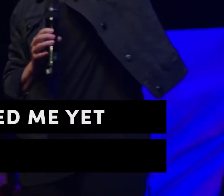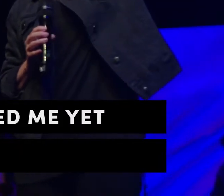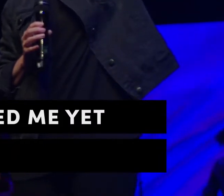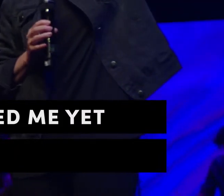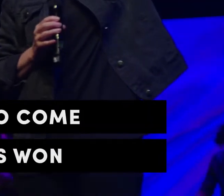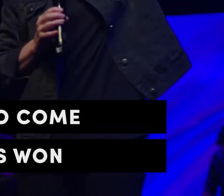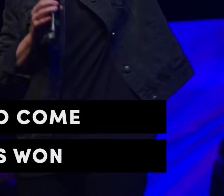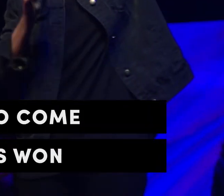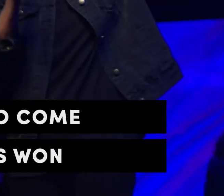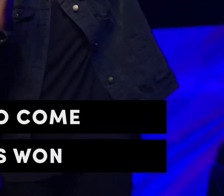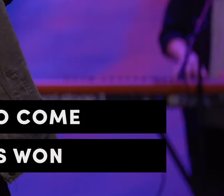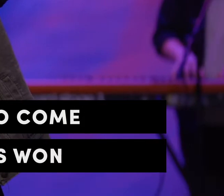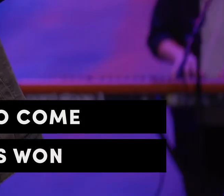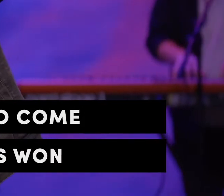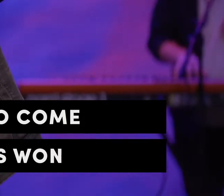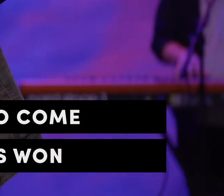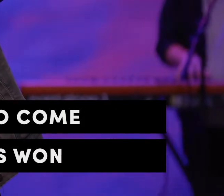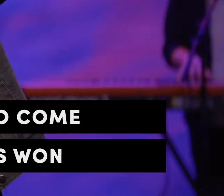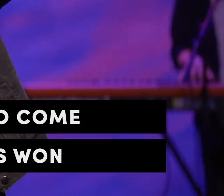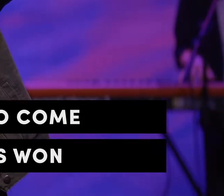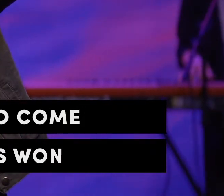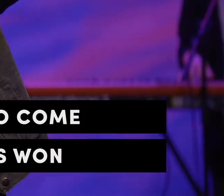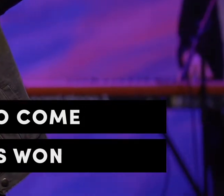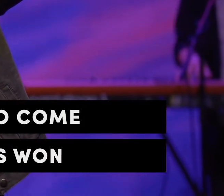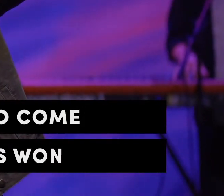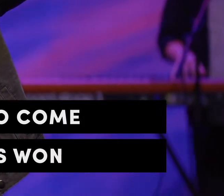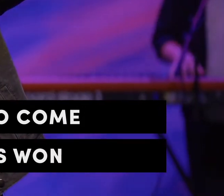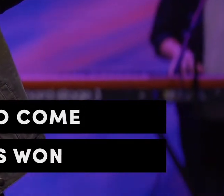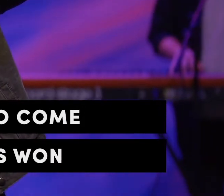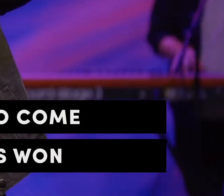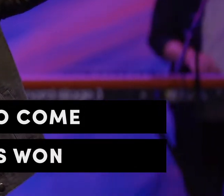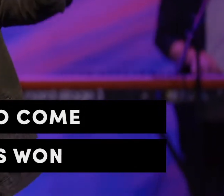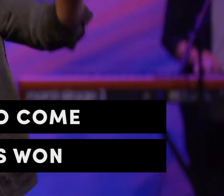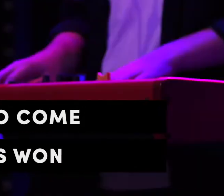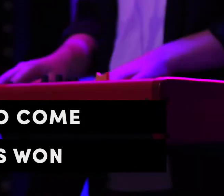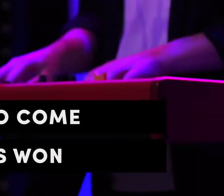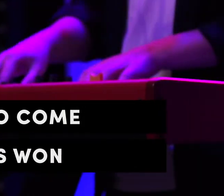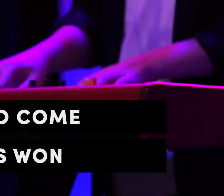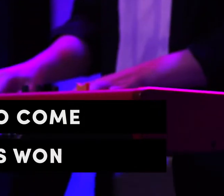Change to come.